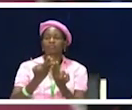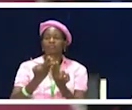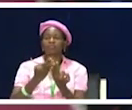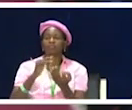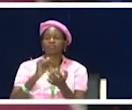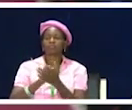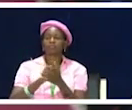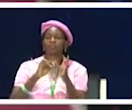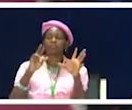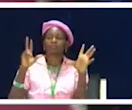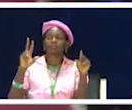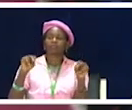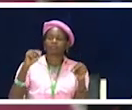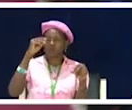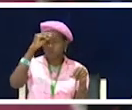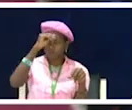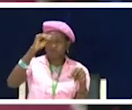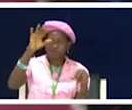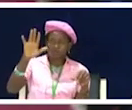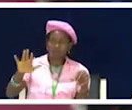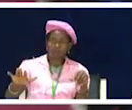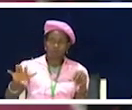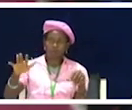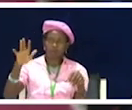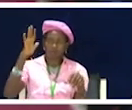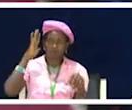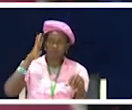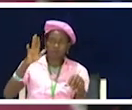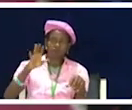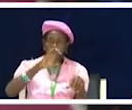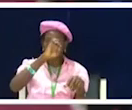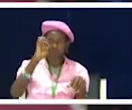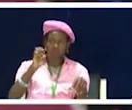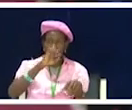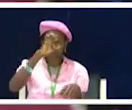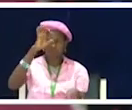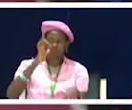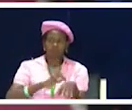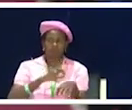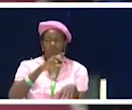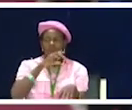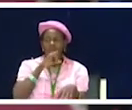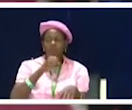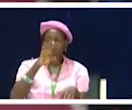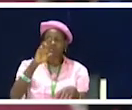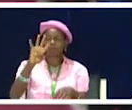that no male child will ever reach the age